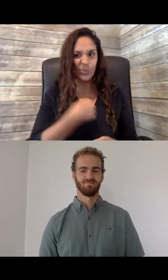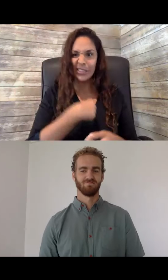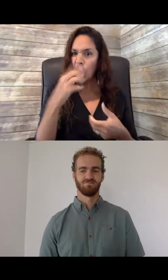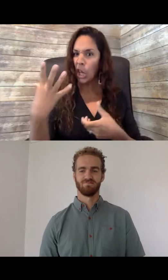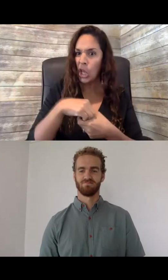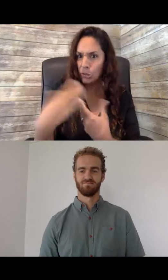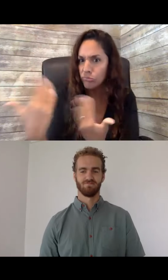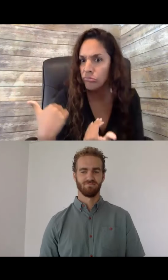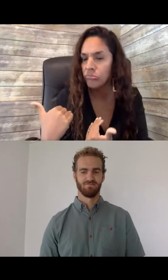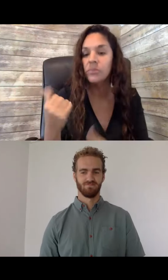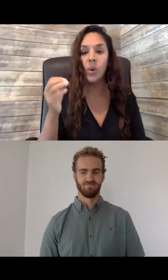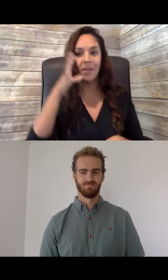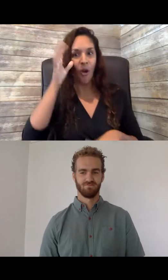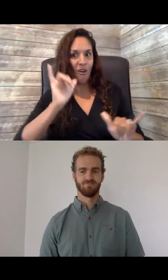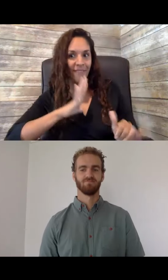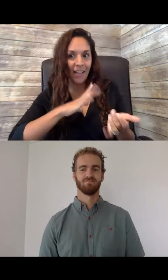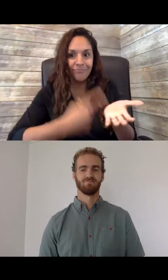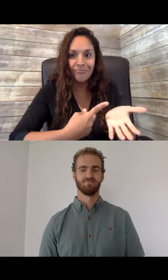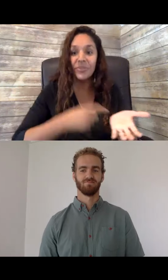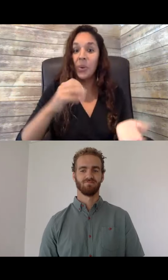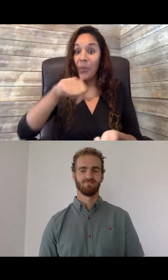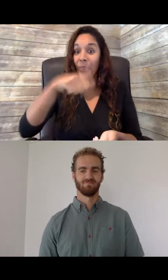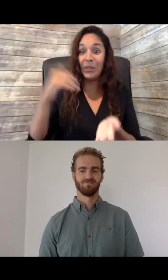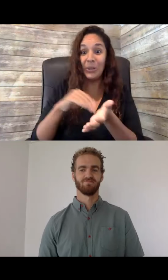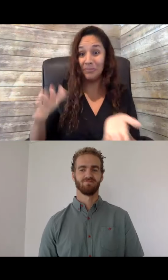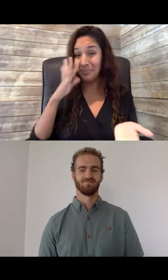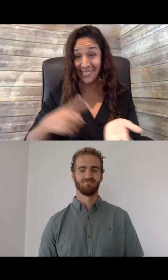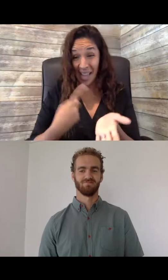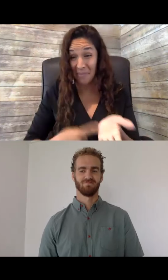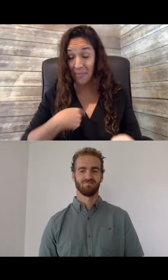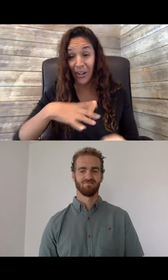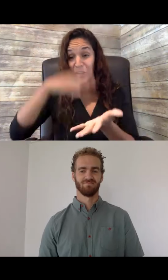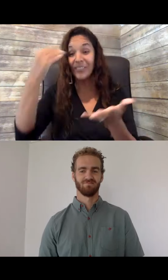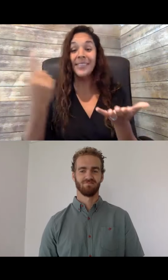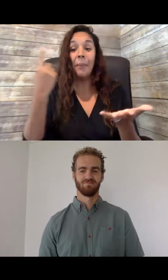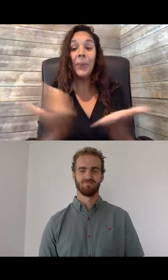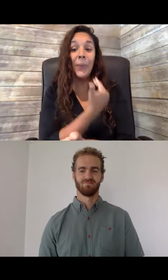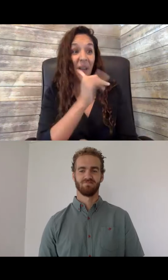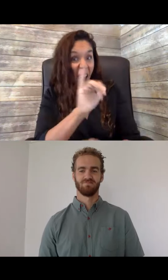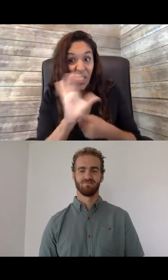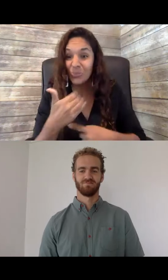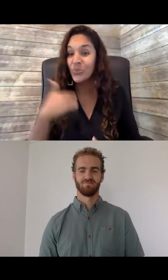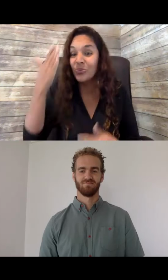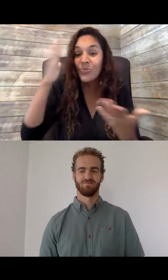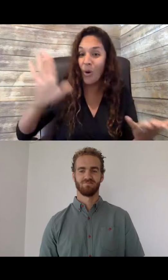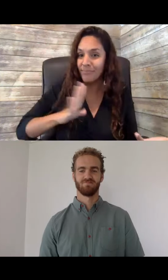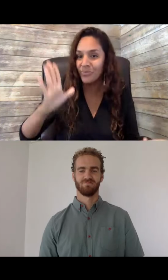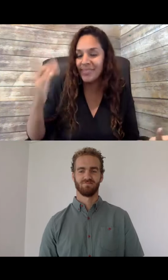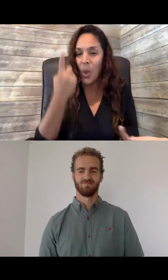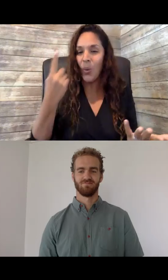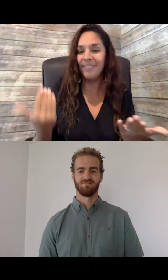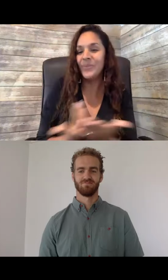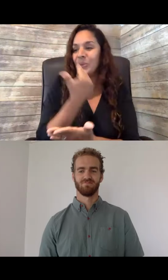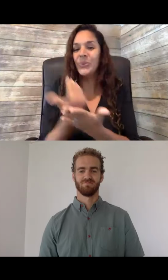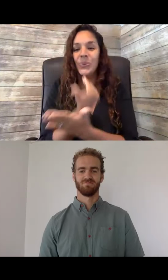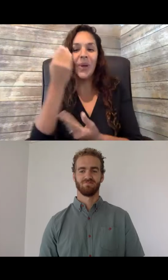drawings. What is it that we're not including? So that way parents can have that discussion. I learned something new all the time about